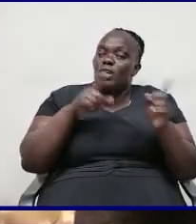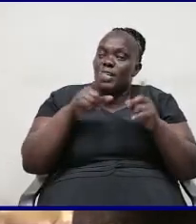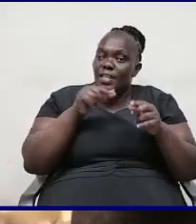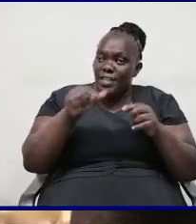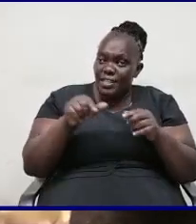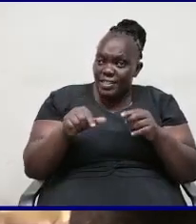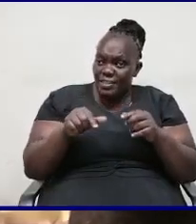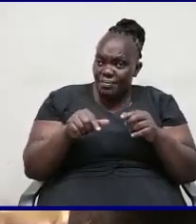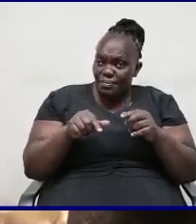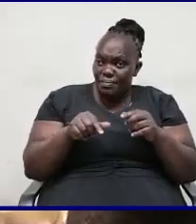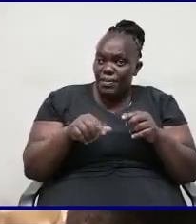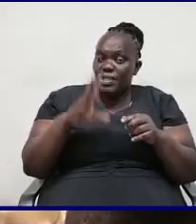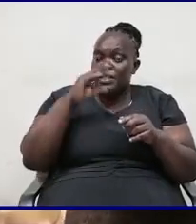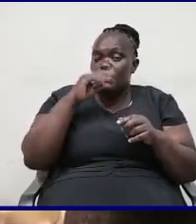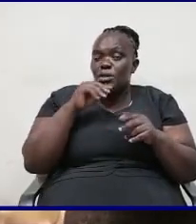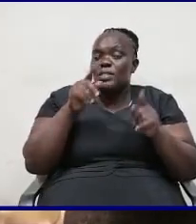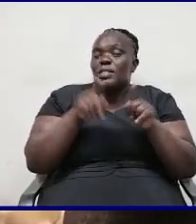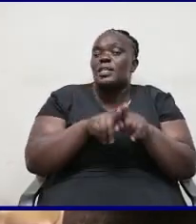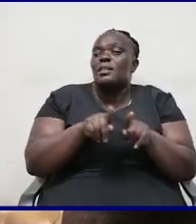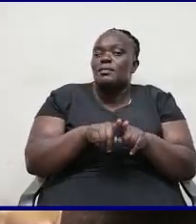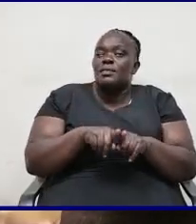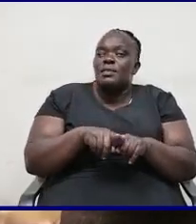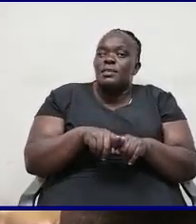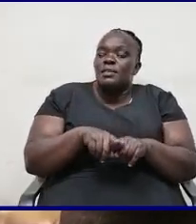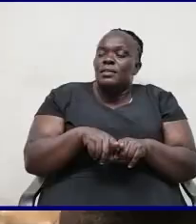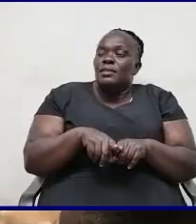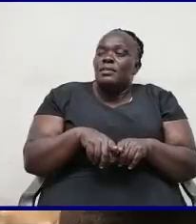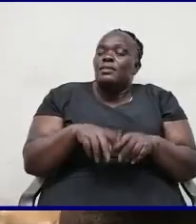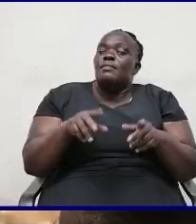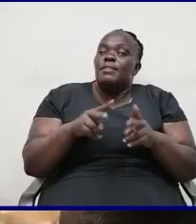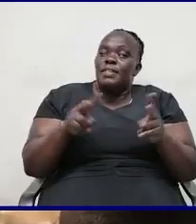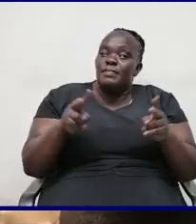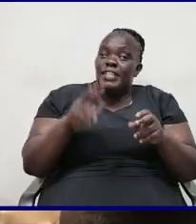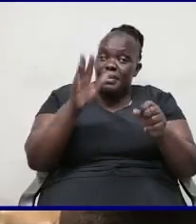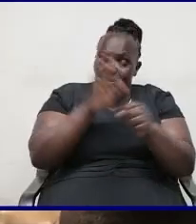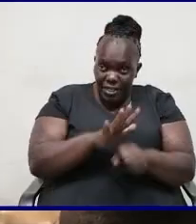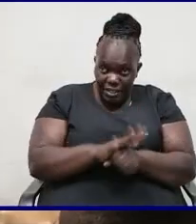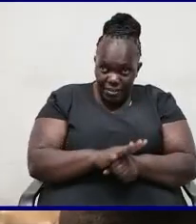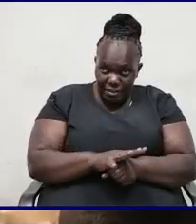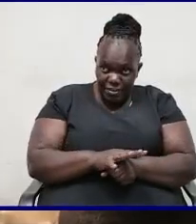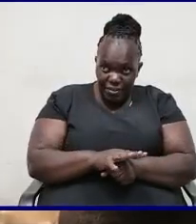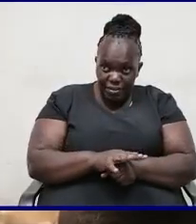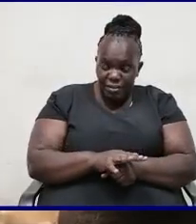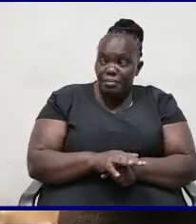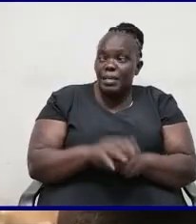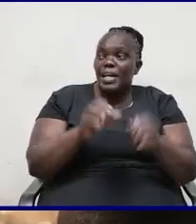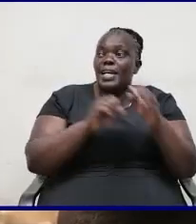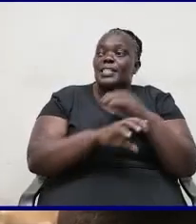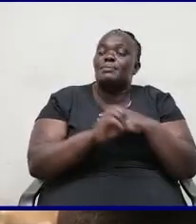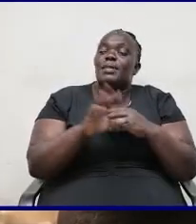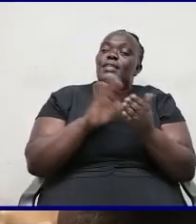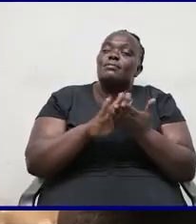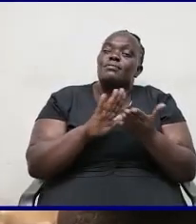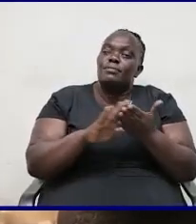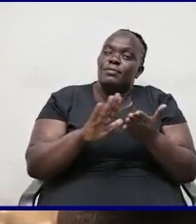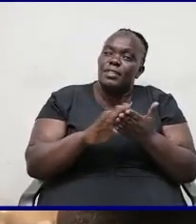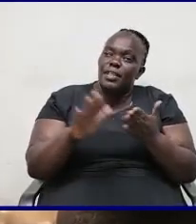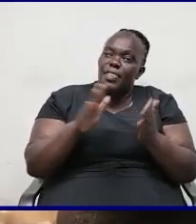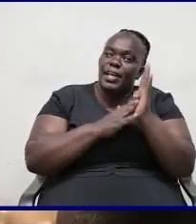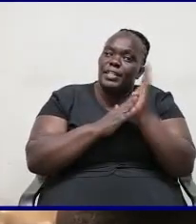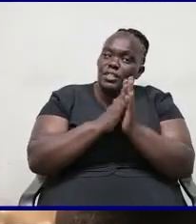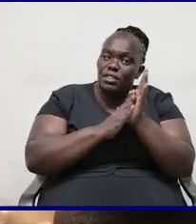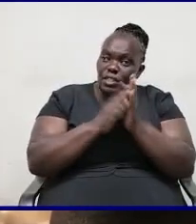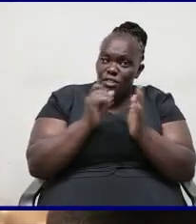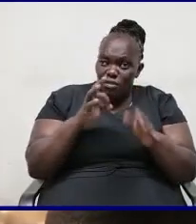country? Thank you very much, Spox. The niche products are very many. But let me just highlight very quickly in the interest of